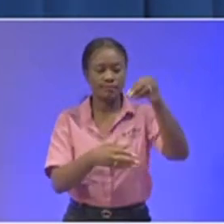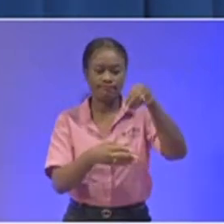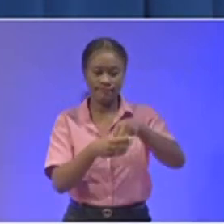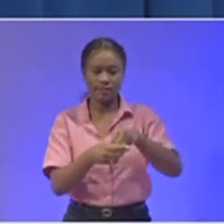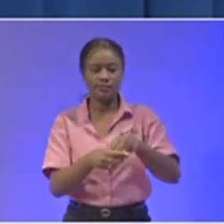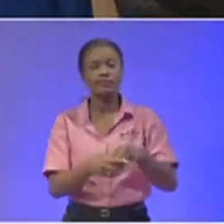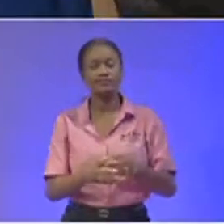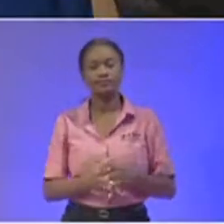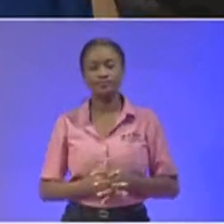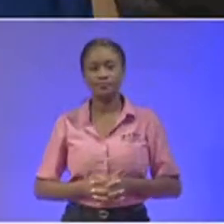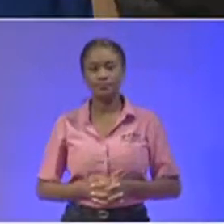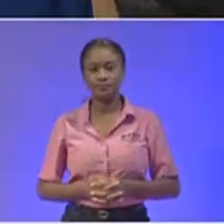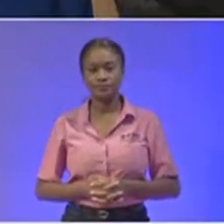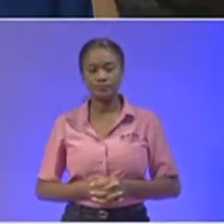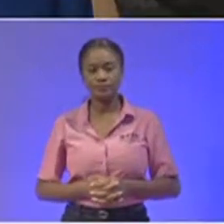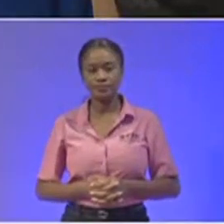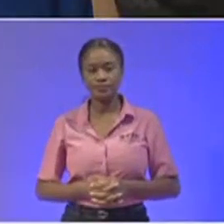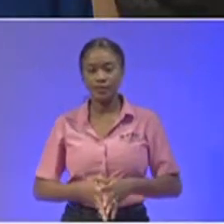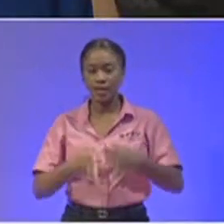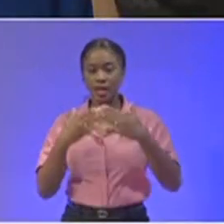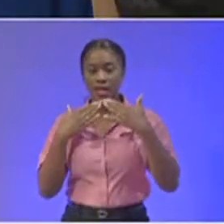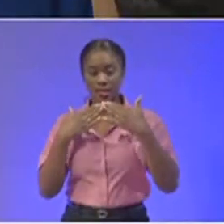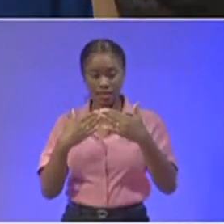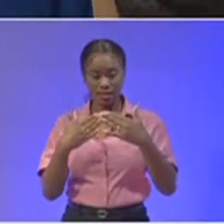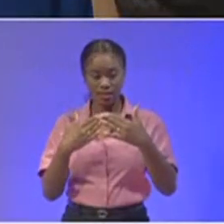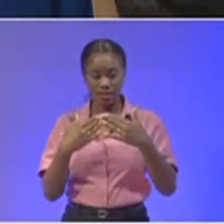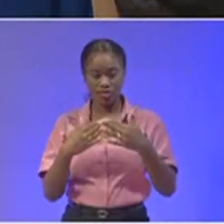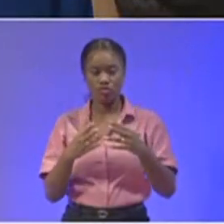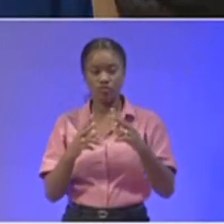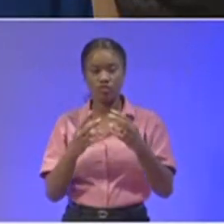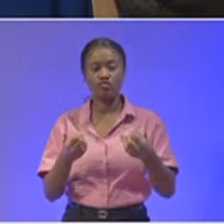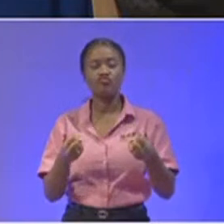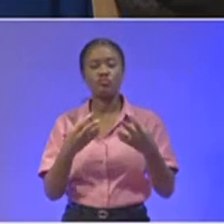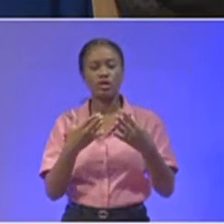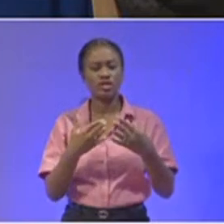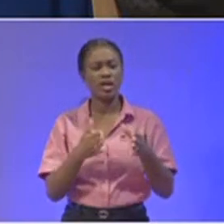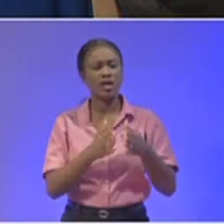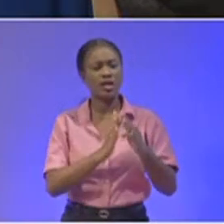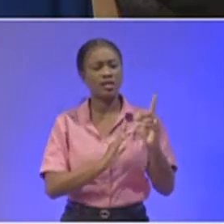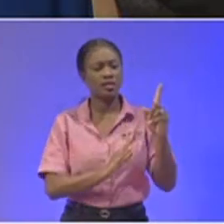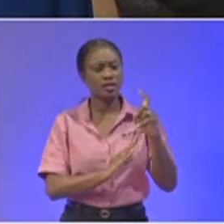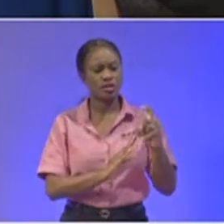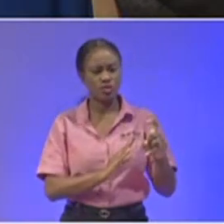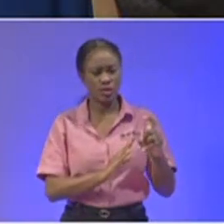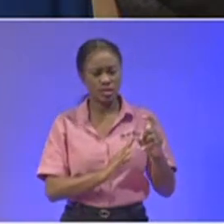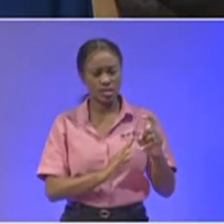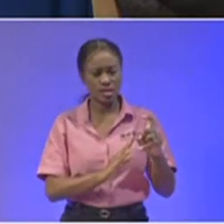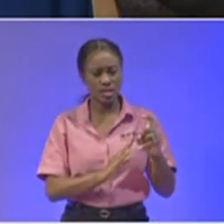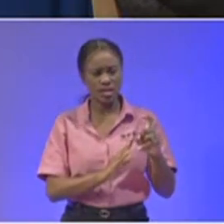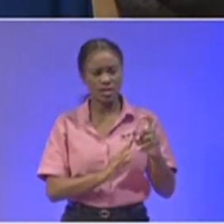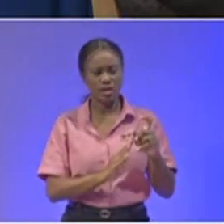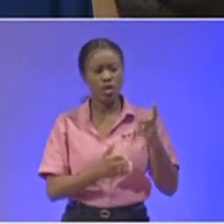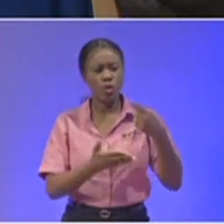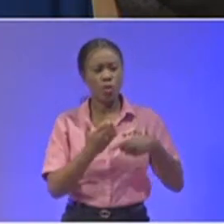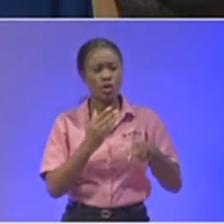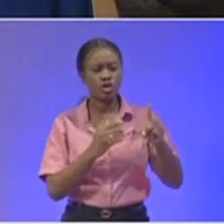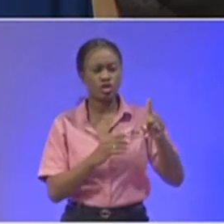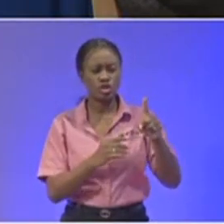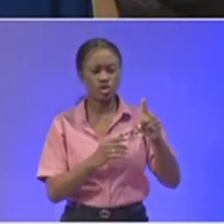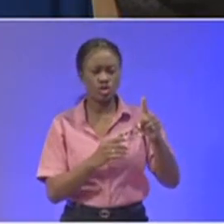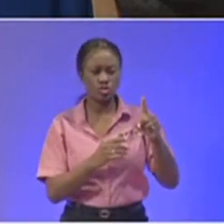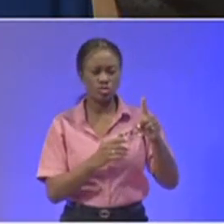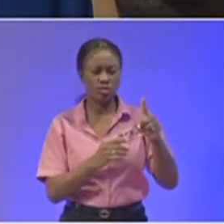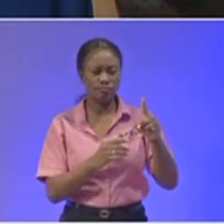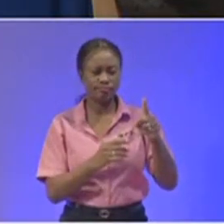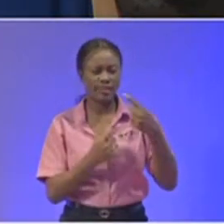timely manner. Thank you so much, Dr. Skerritt. And I give you that question again, about a minute and a half. What is your view on that